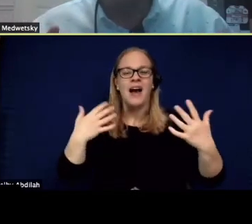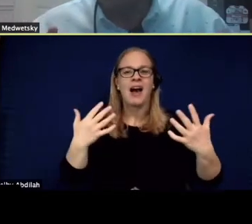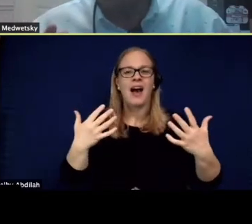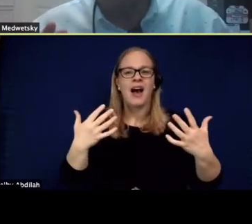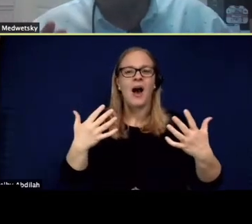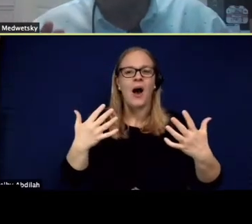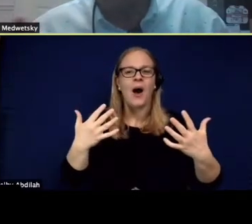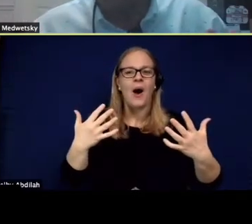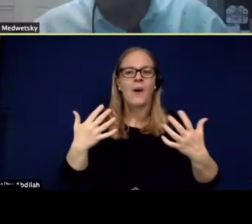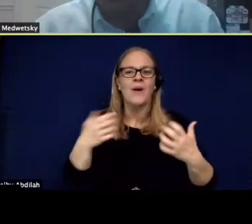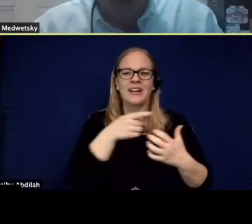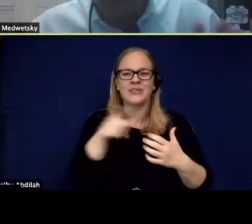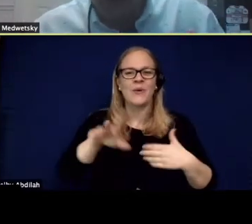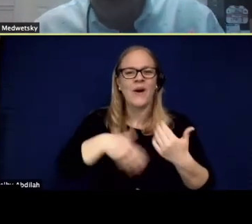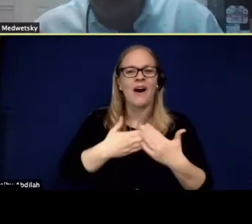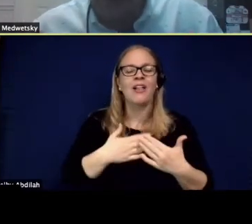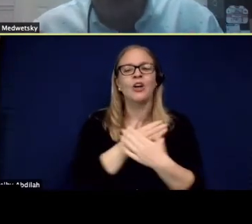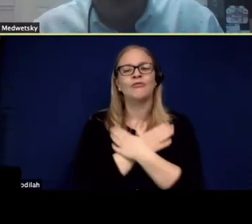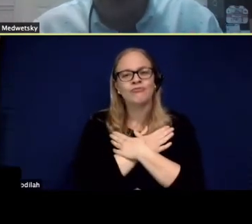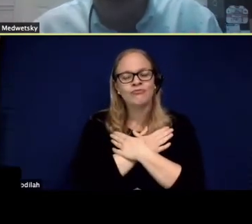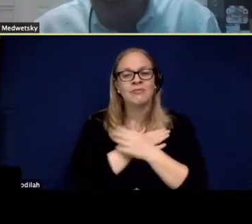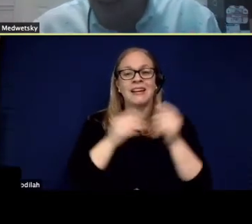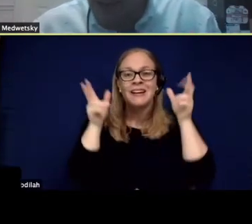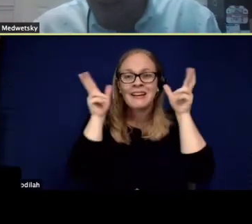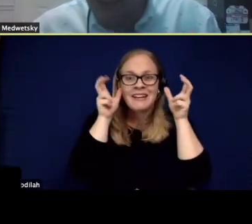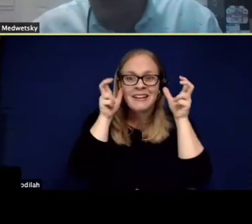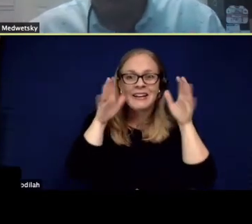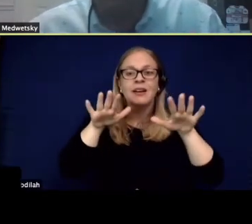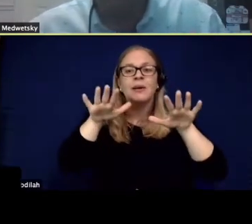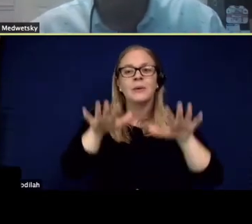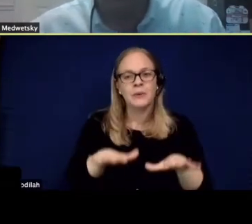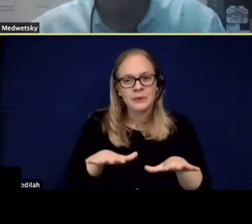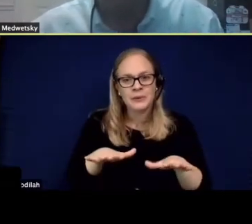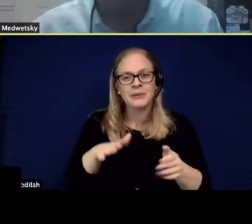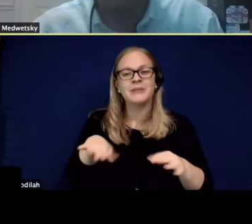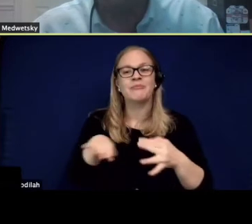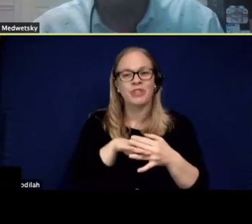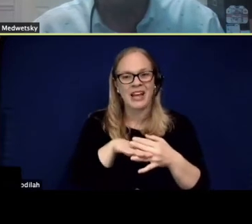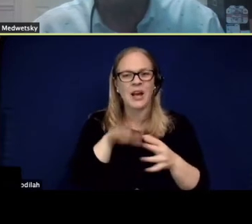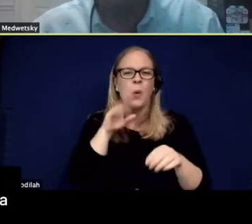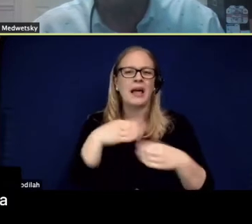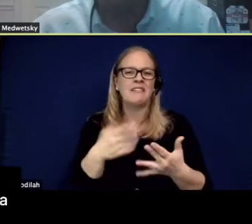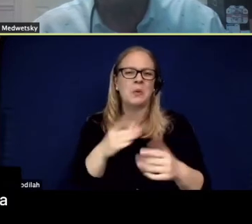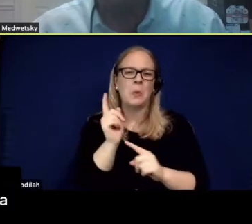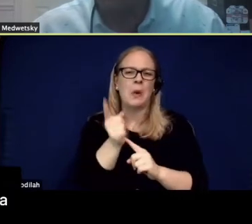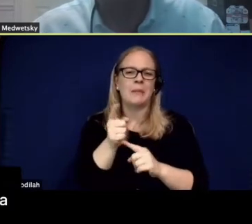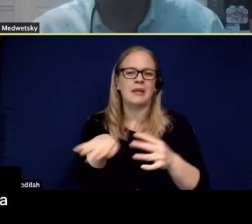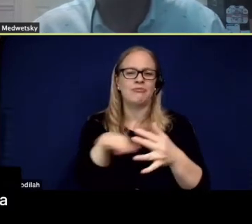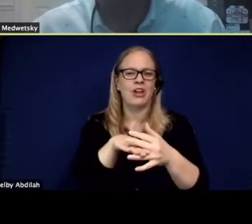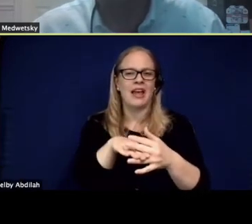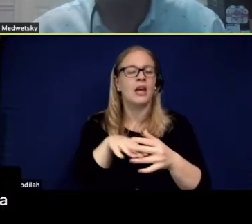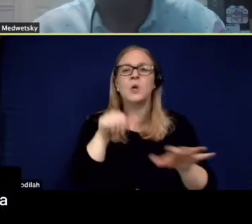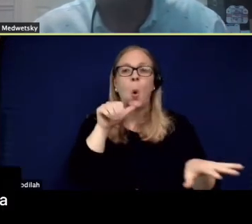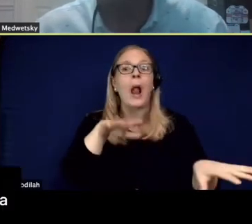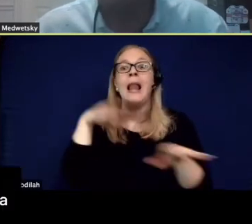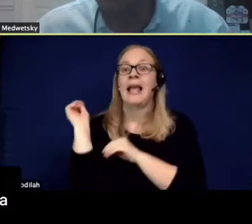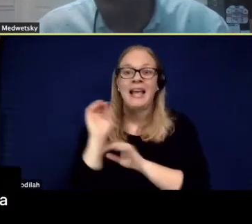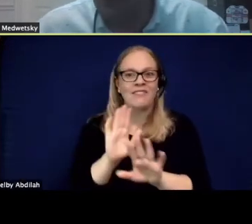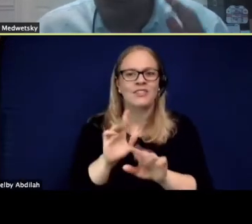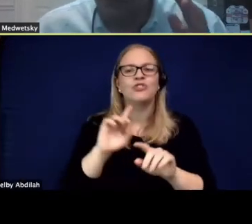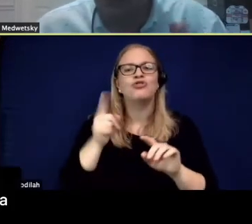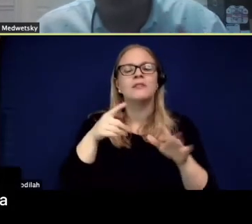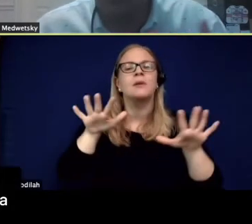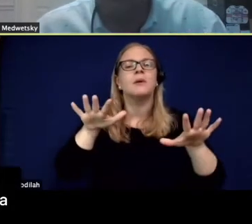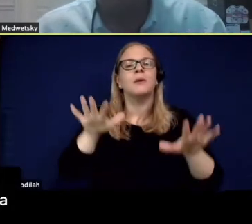not have to hear me for, don't go anywhere, but I'm just going to give you a break for a minute, and that'll just make it easier